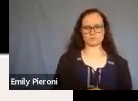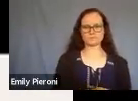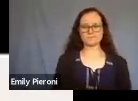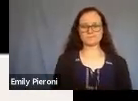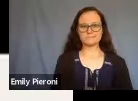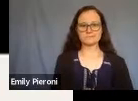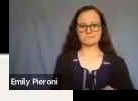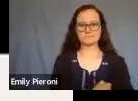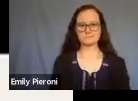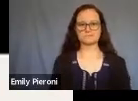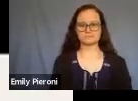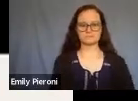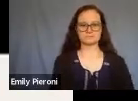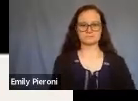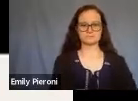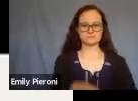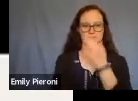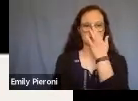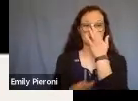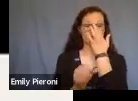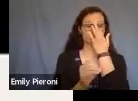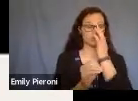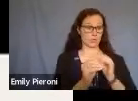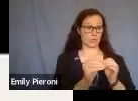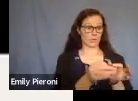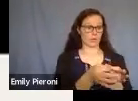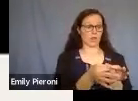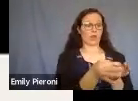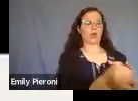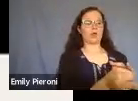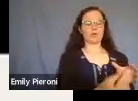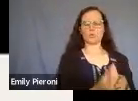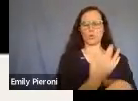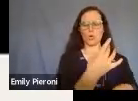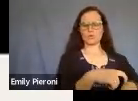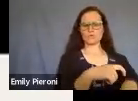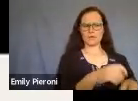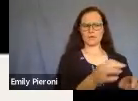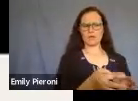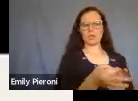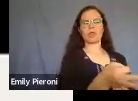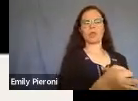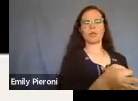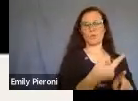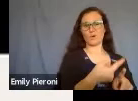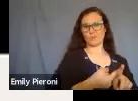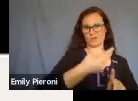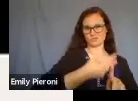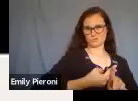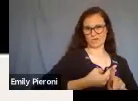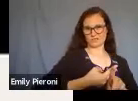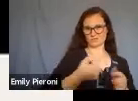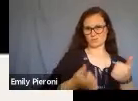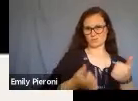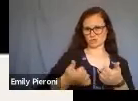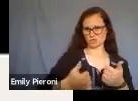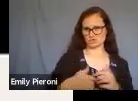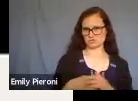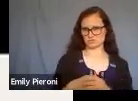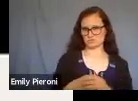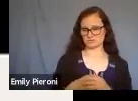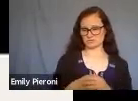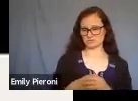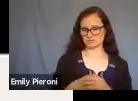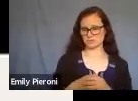And how much longer is the growing season extended to, like a month or 2 months? Well, from